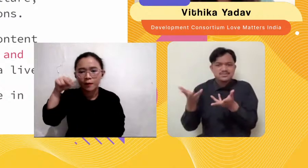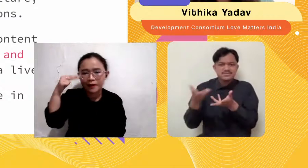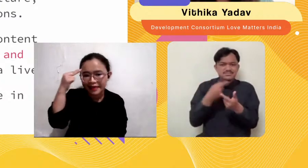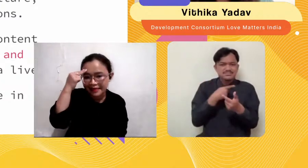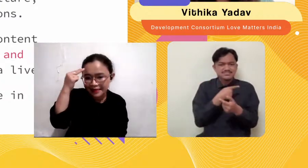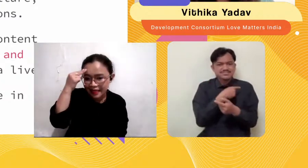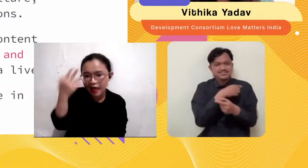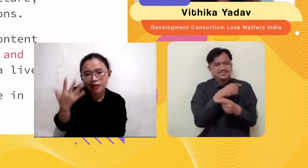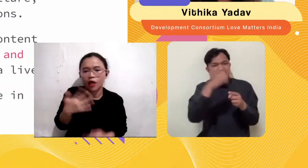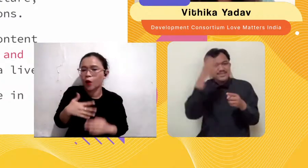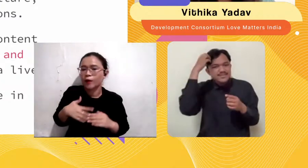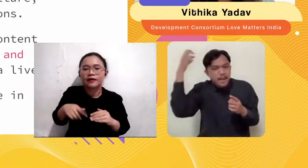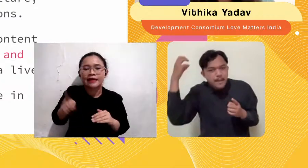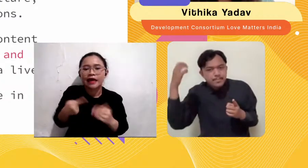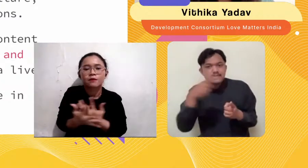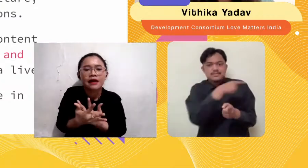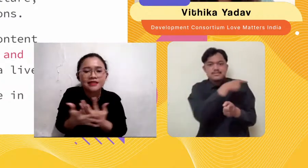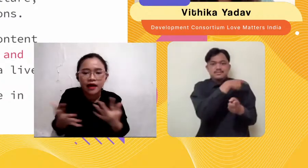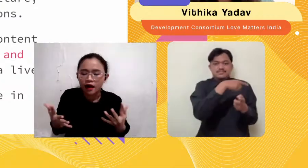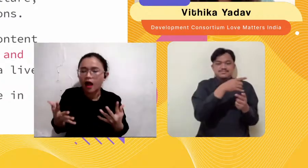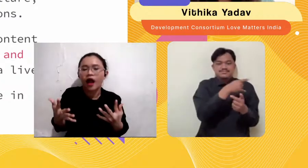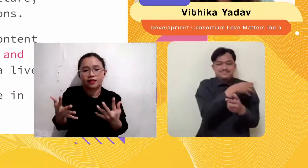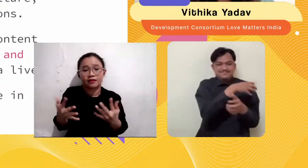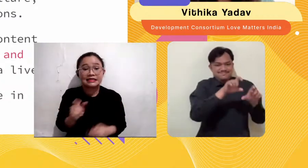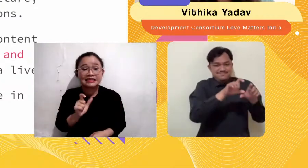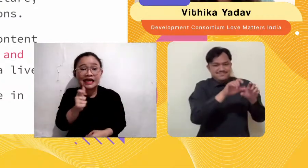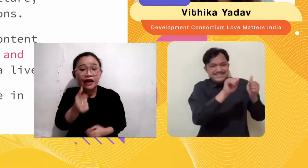I mentioned, storytelling, which is